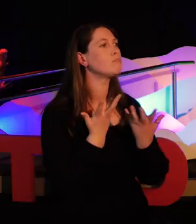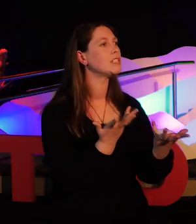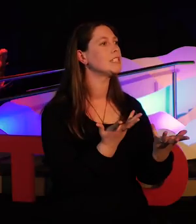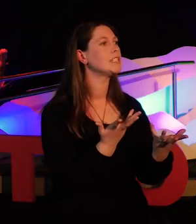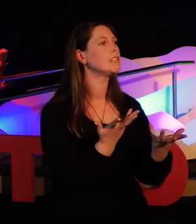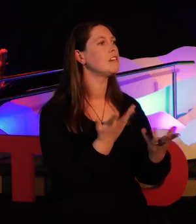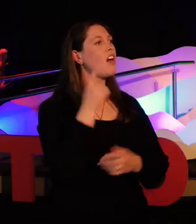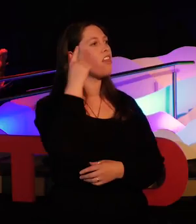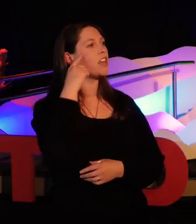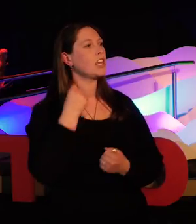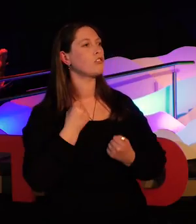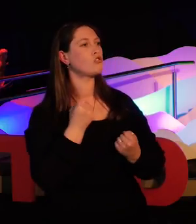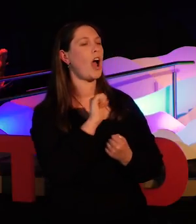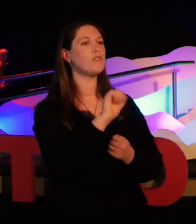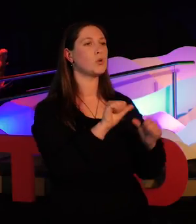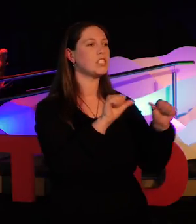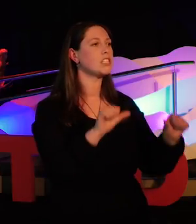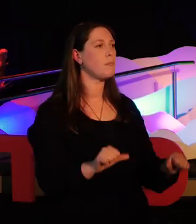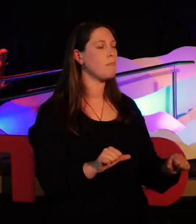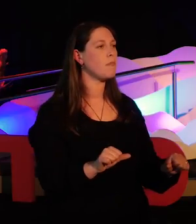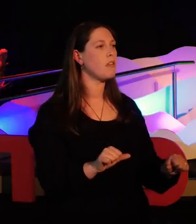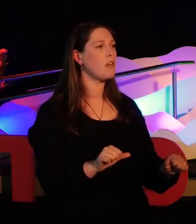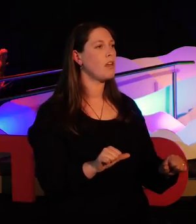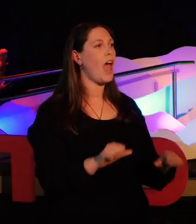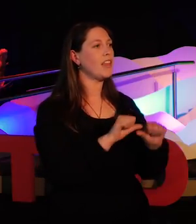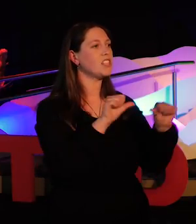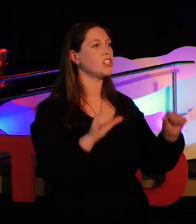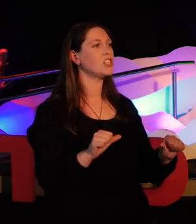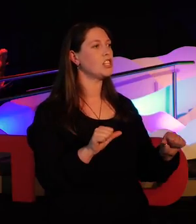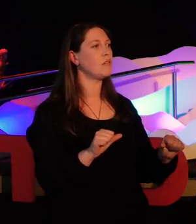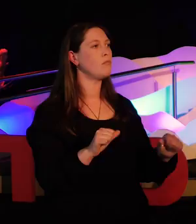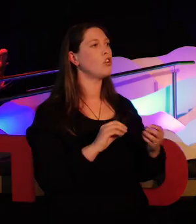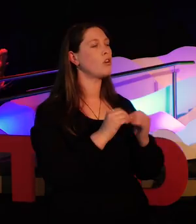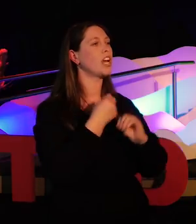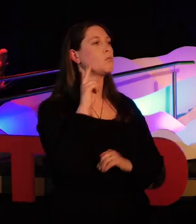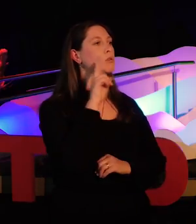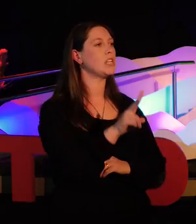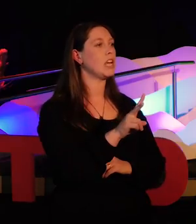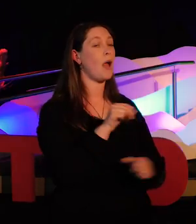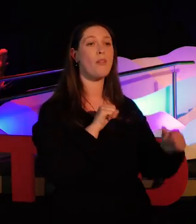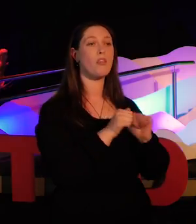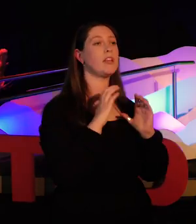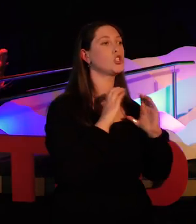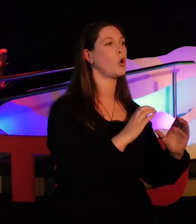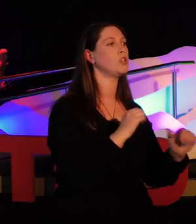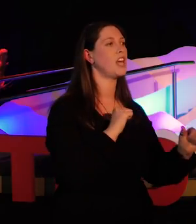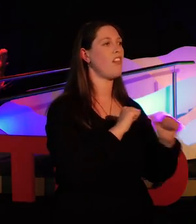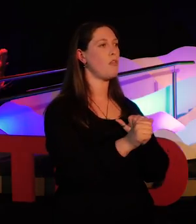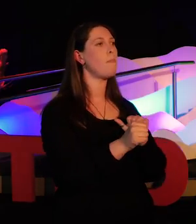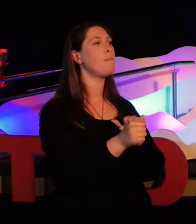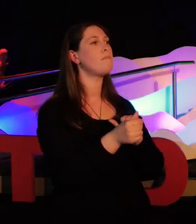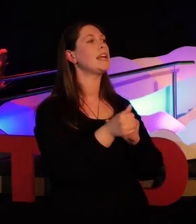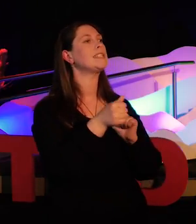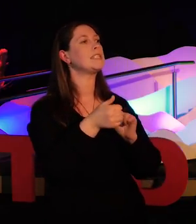the system you walk into or create, which creates what you can see. And the best coaches and best athletes are under